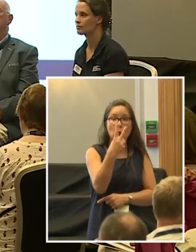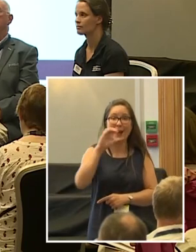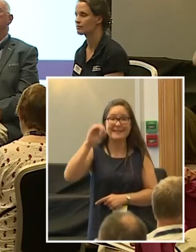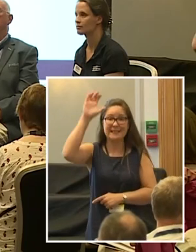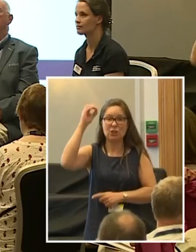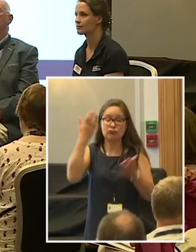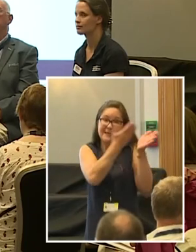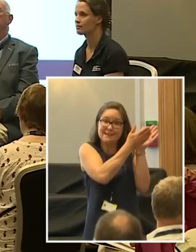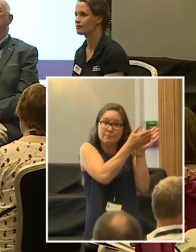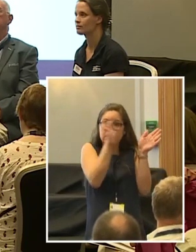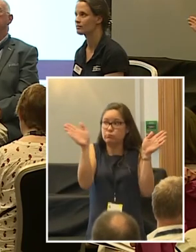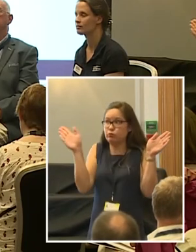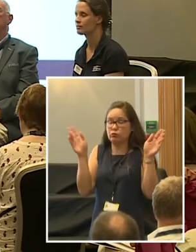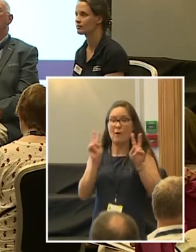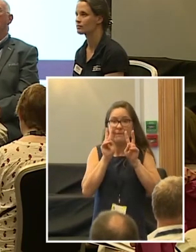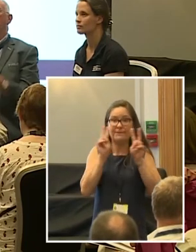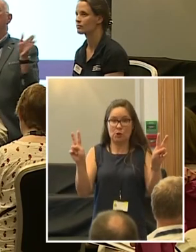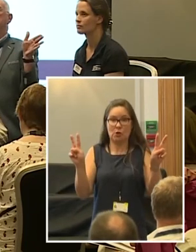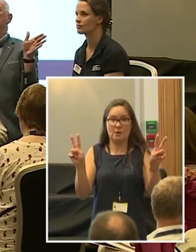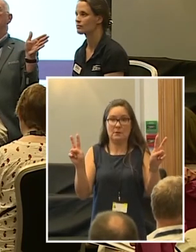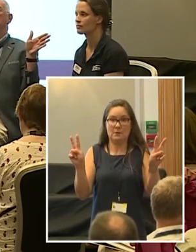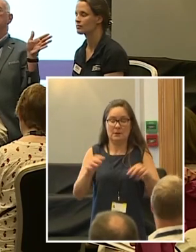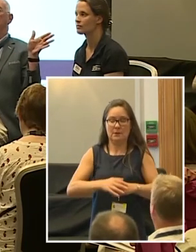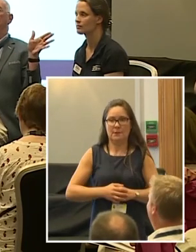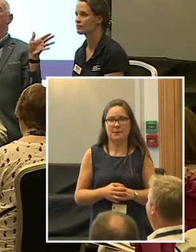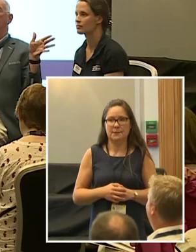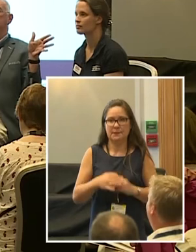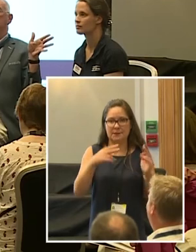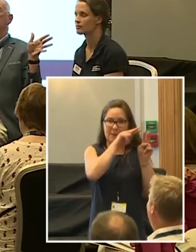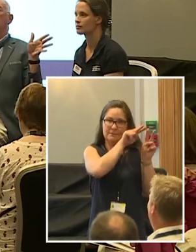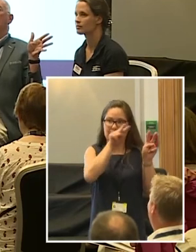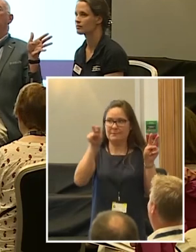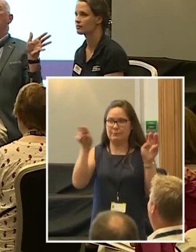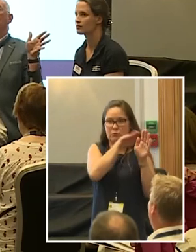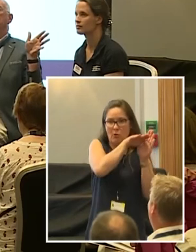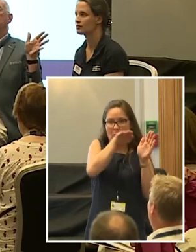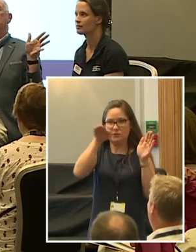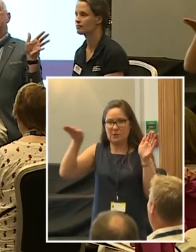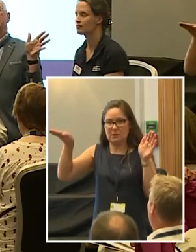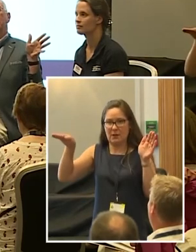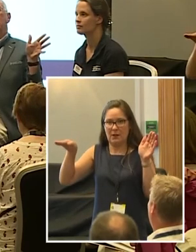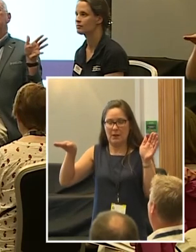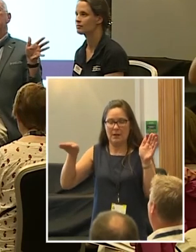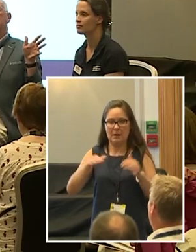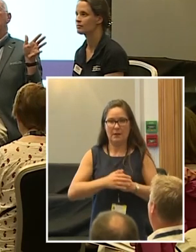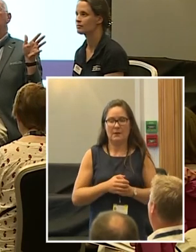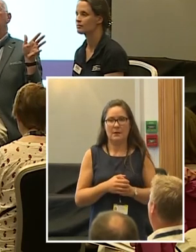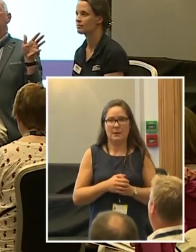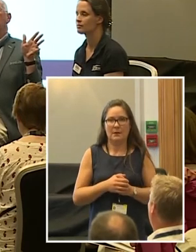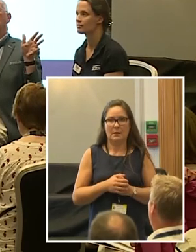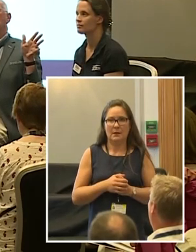an exactly 120 degrees on the horizontal, which is about that, which is slightly